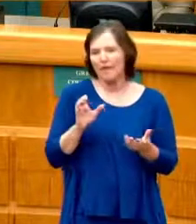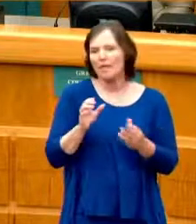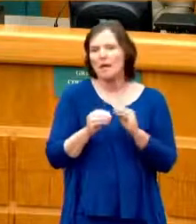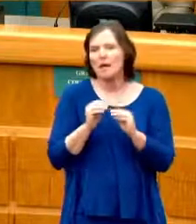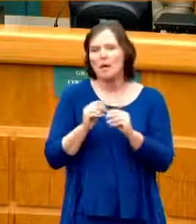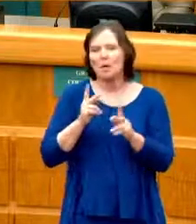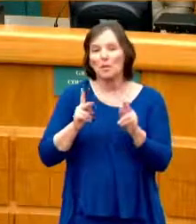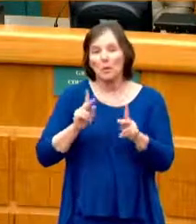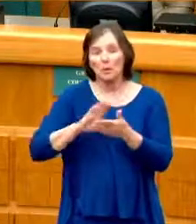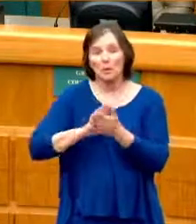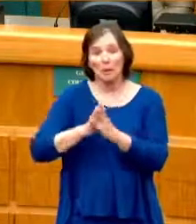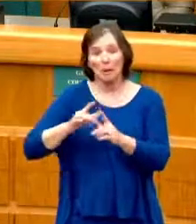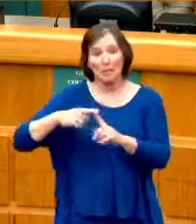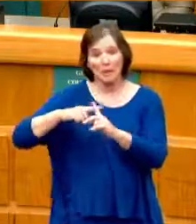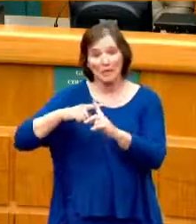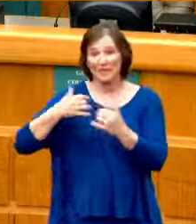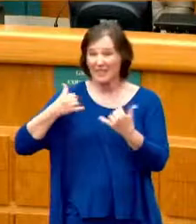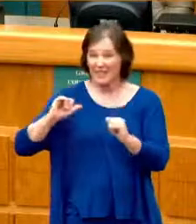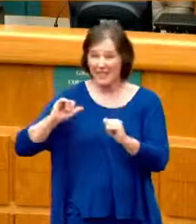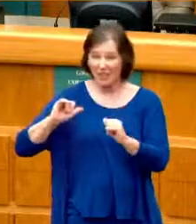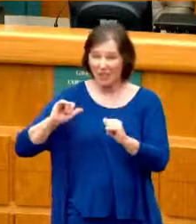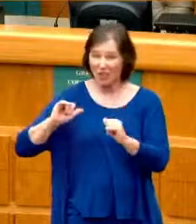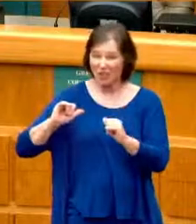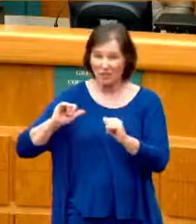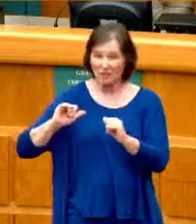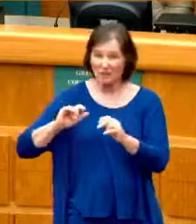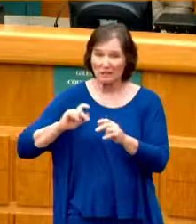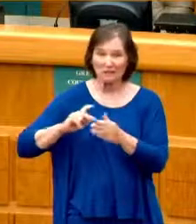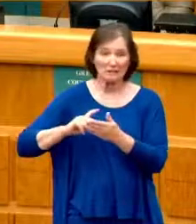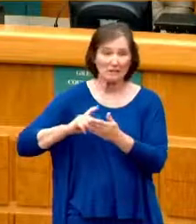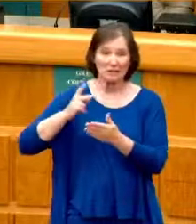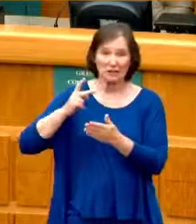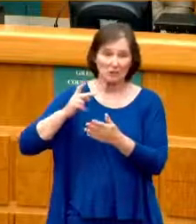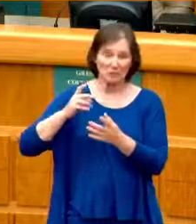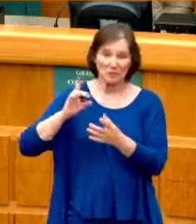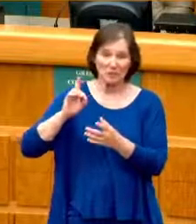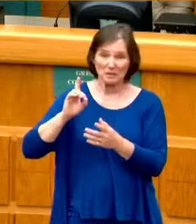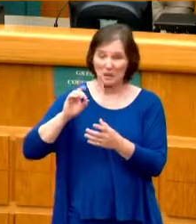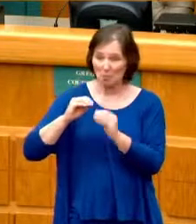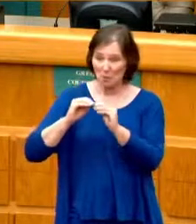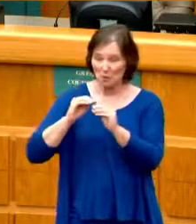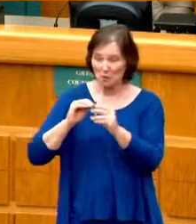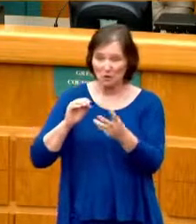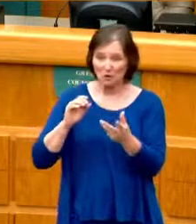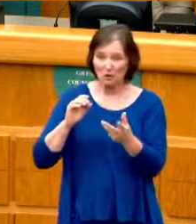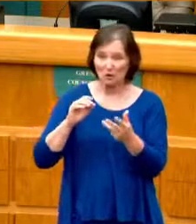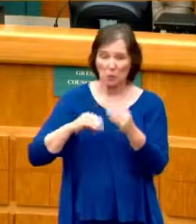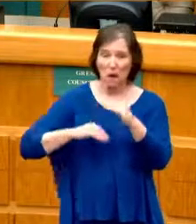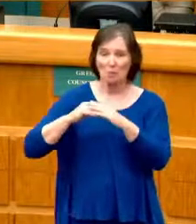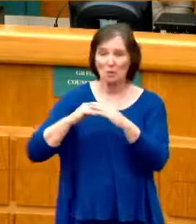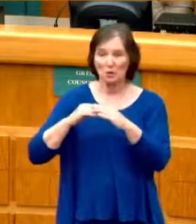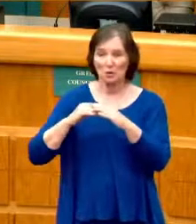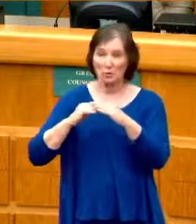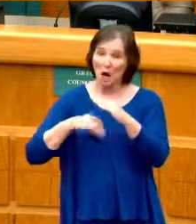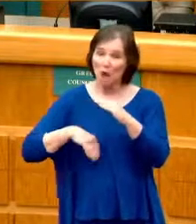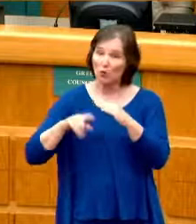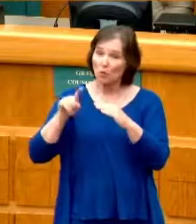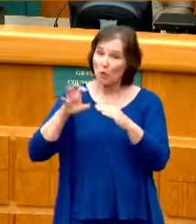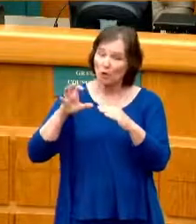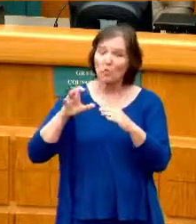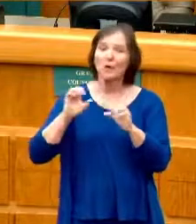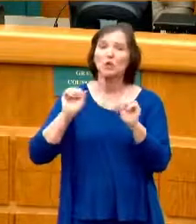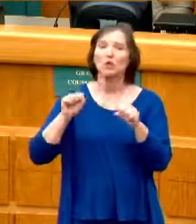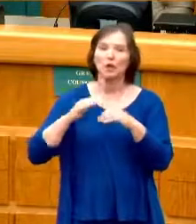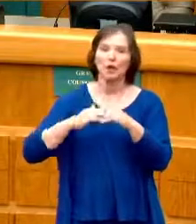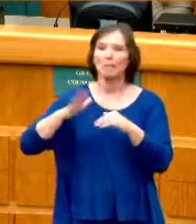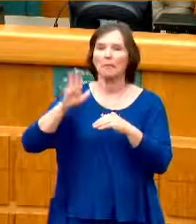digits, so we know that they could go up to the triple digits very easily. So again, just to remind people to be very careful still. We're still not out of